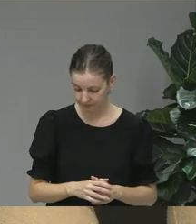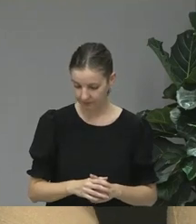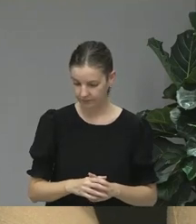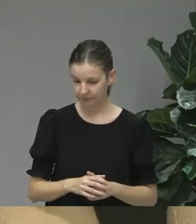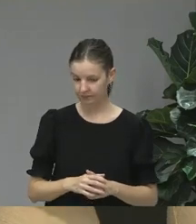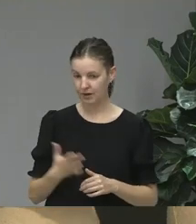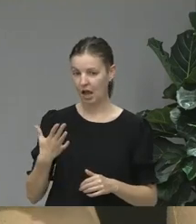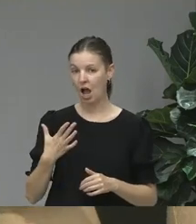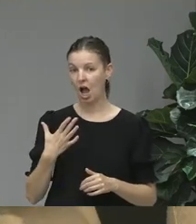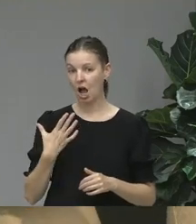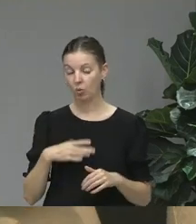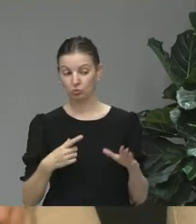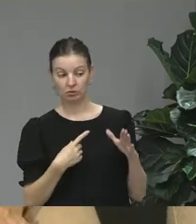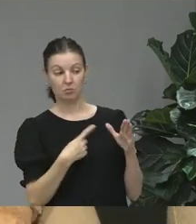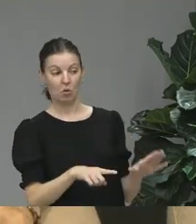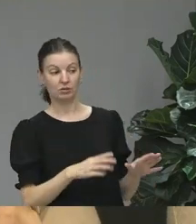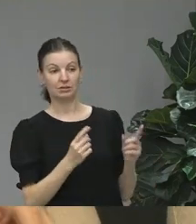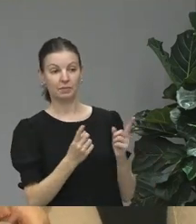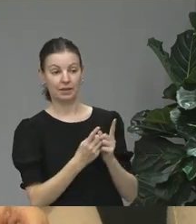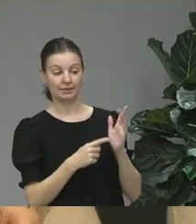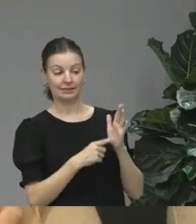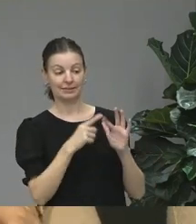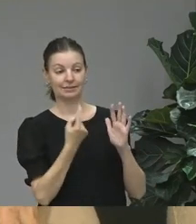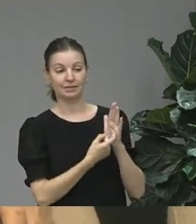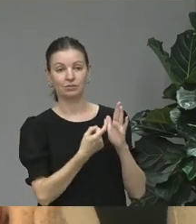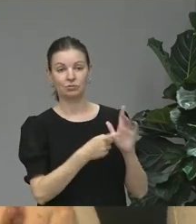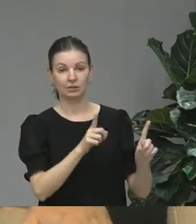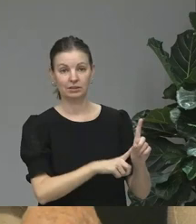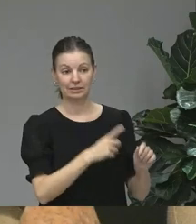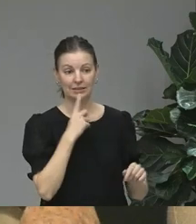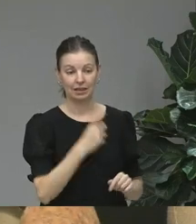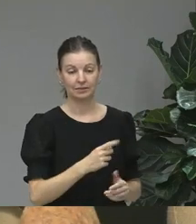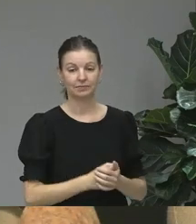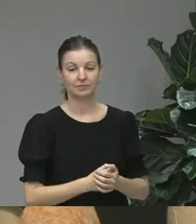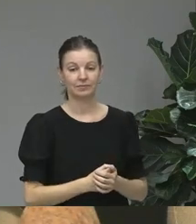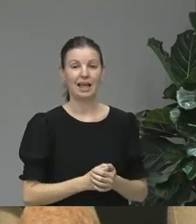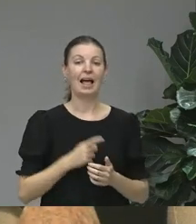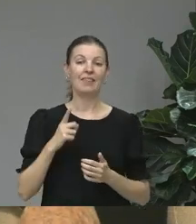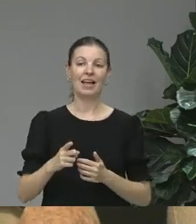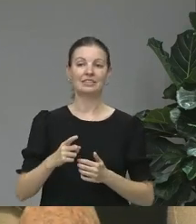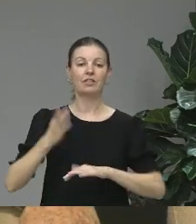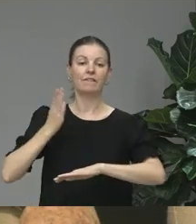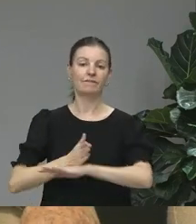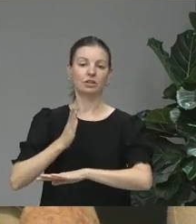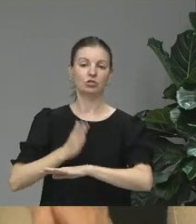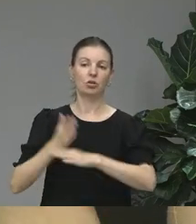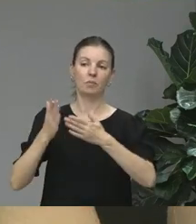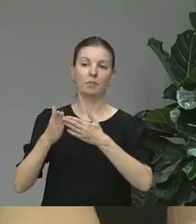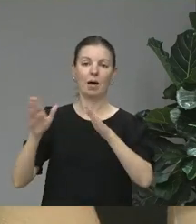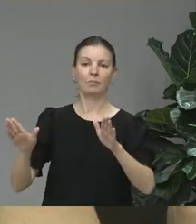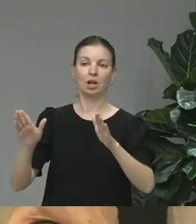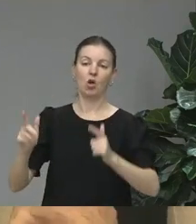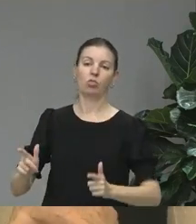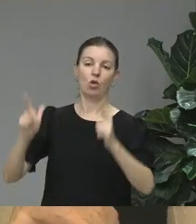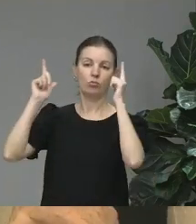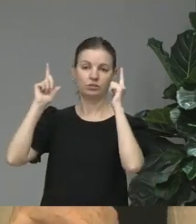on something that Terry said, and that's the functional public authorities and how you make